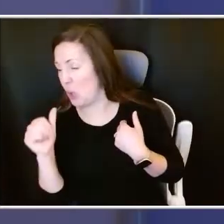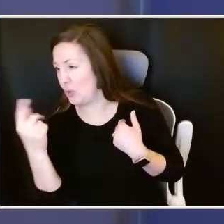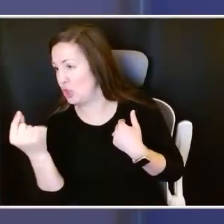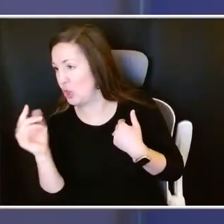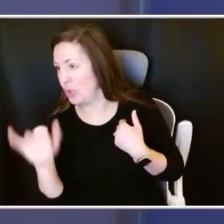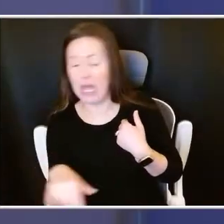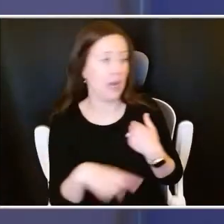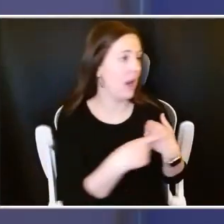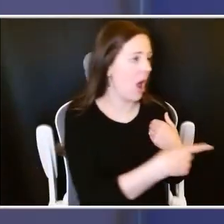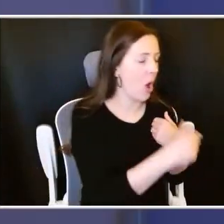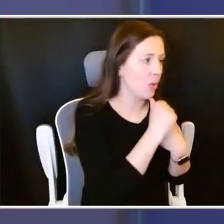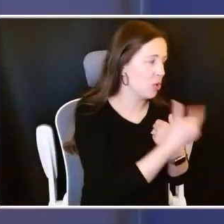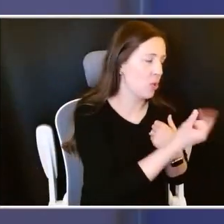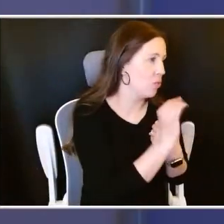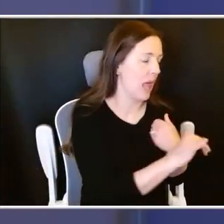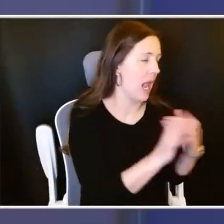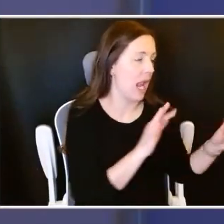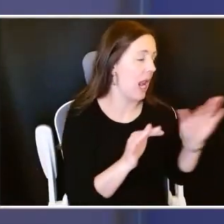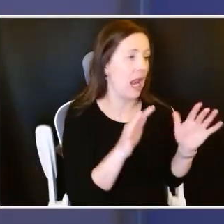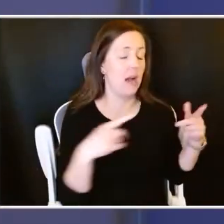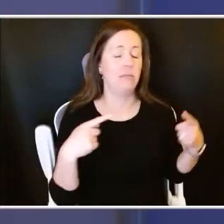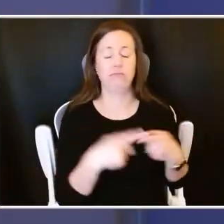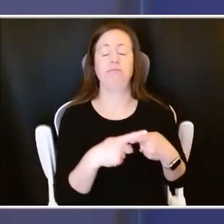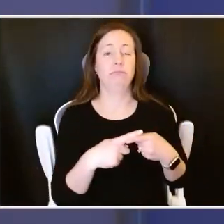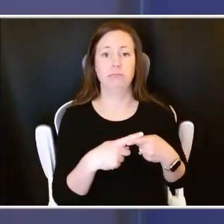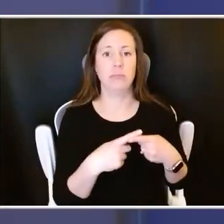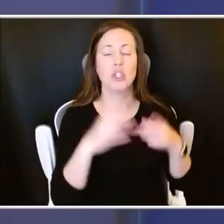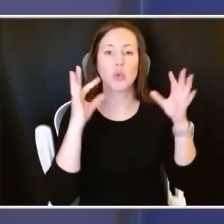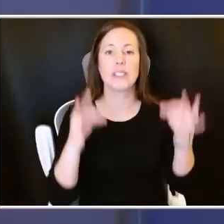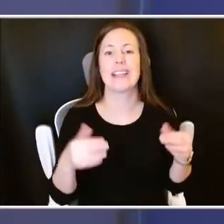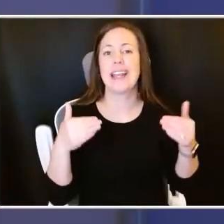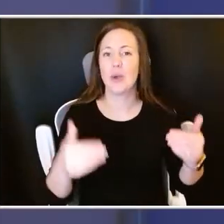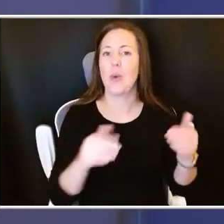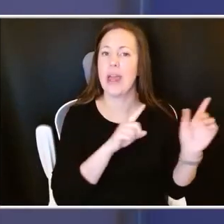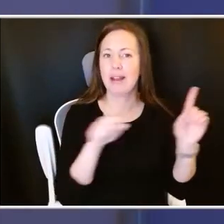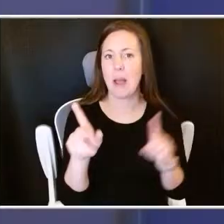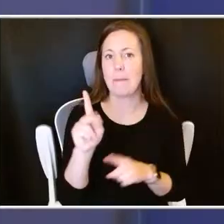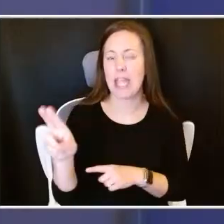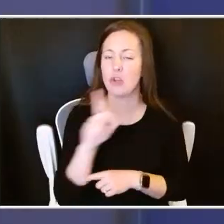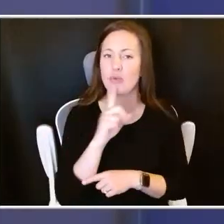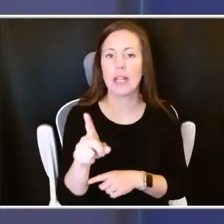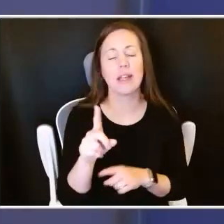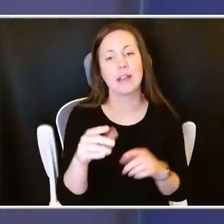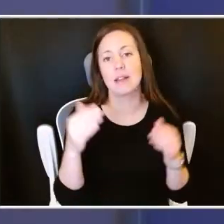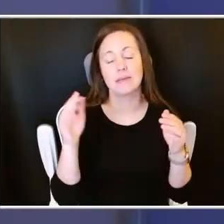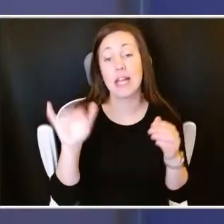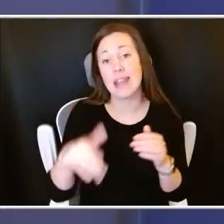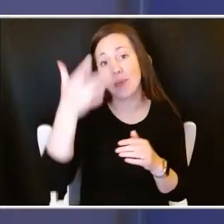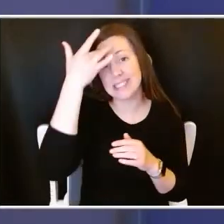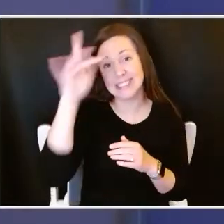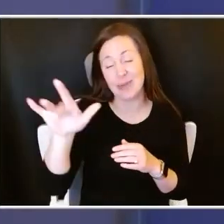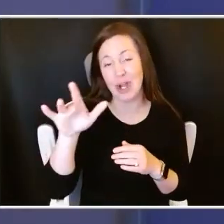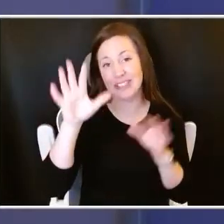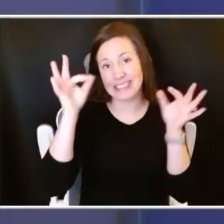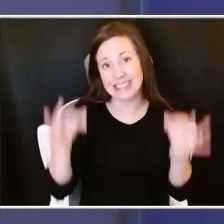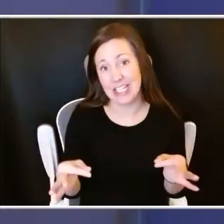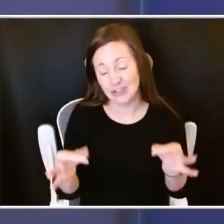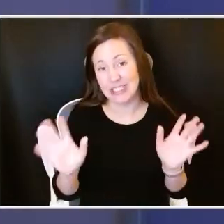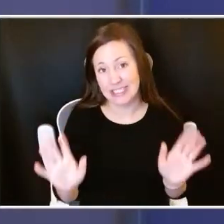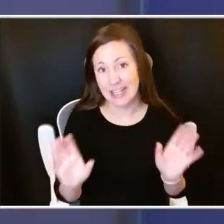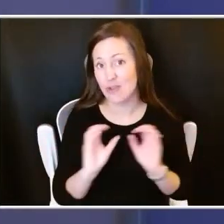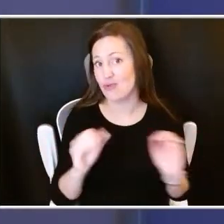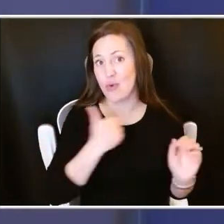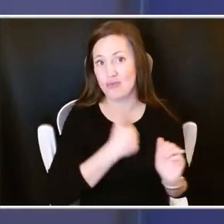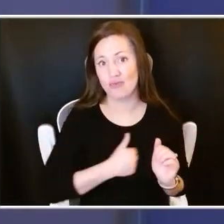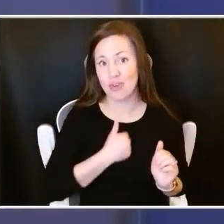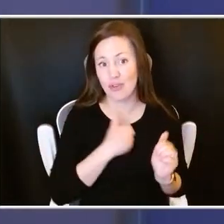made the choice to come to KU, which was a very wise choice. We have no regrets in doing that. And then come to find out, when we had our first